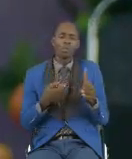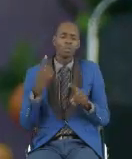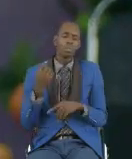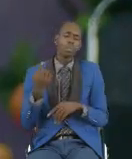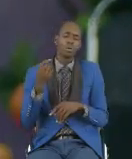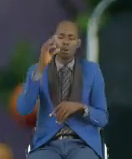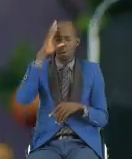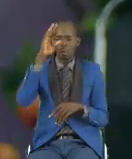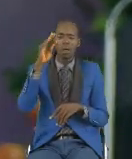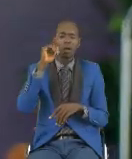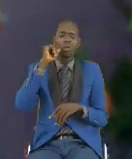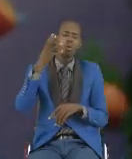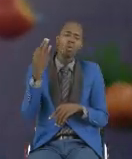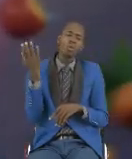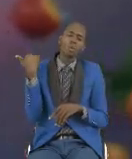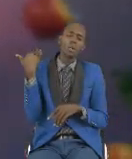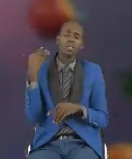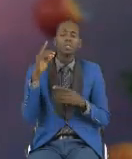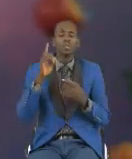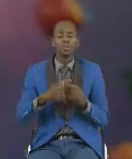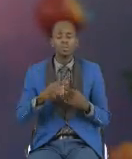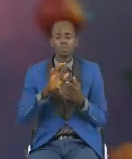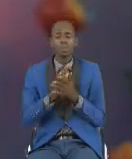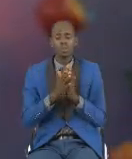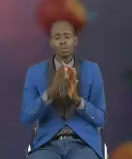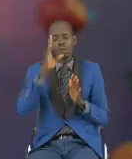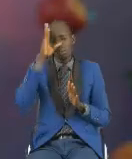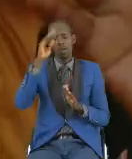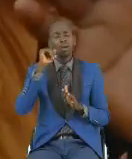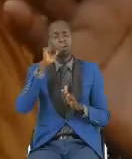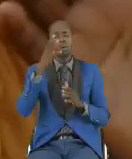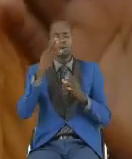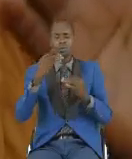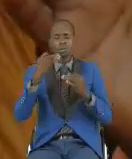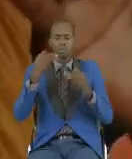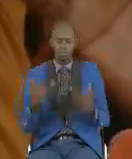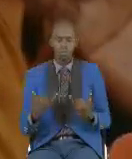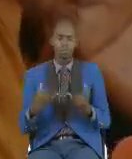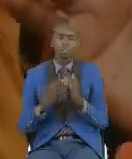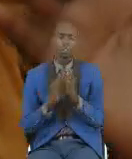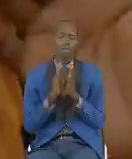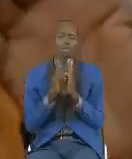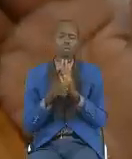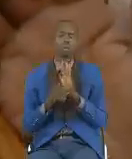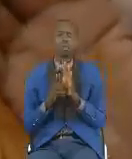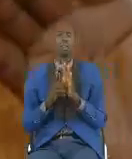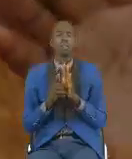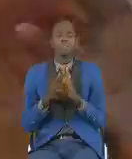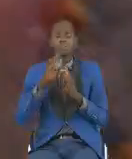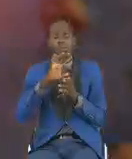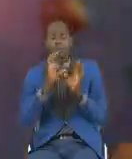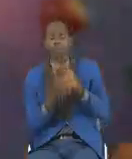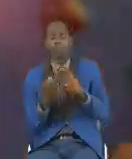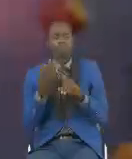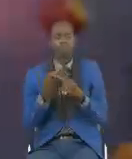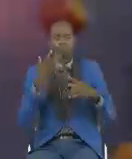the past, to a man, a woman of the present hour. Conversion from sickness unto